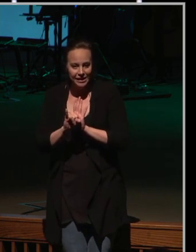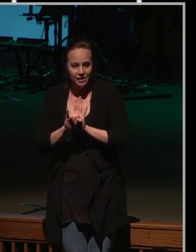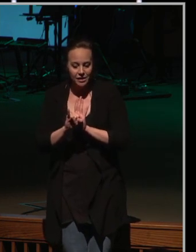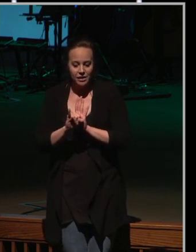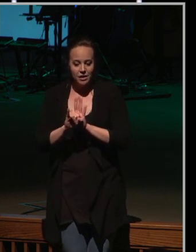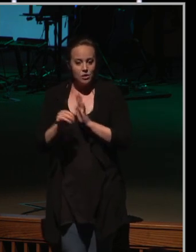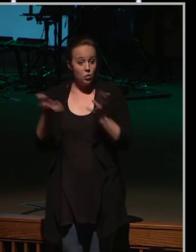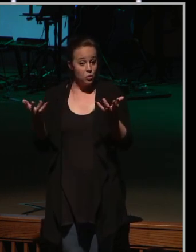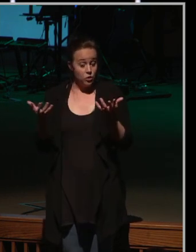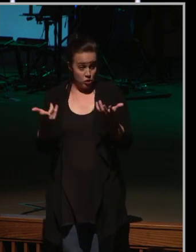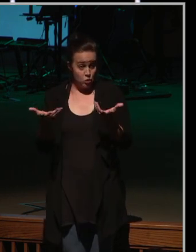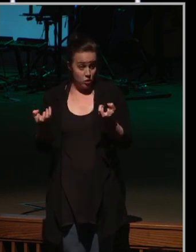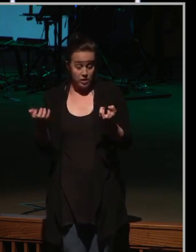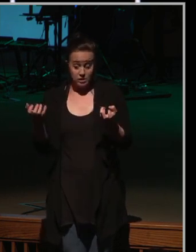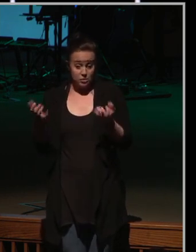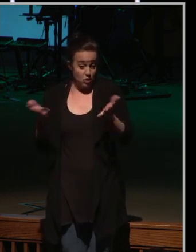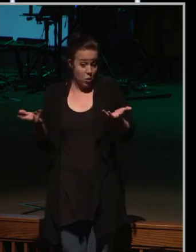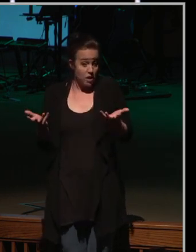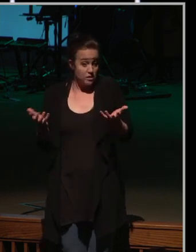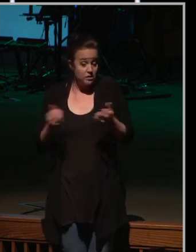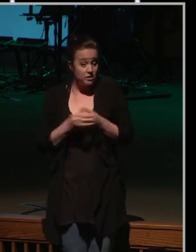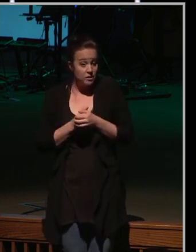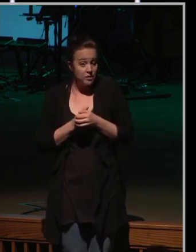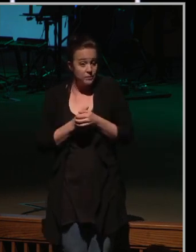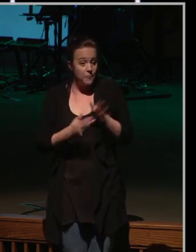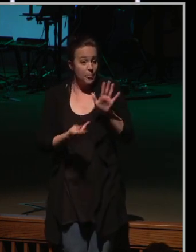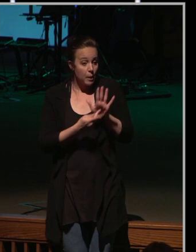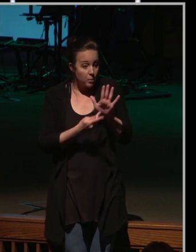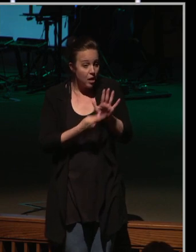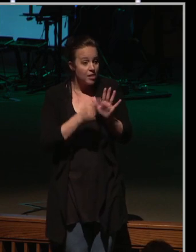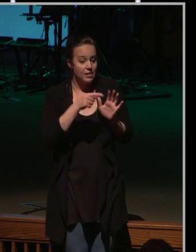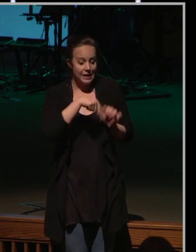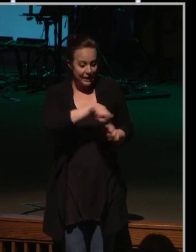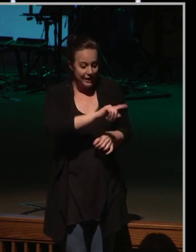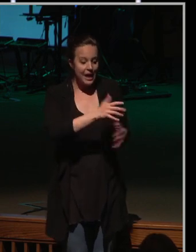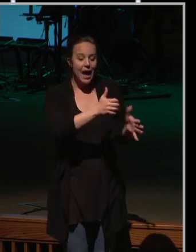Paul's given us a lot of practical direction on just how to do that.